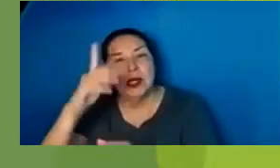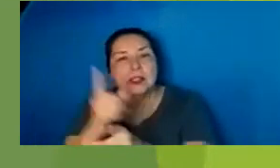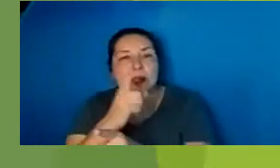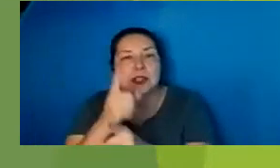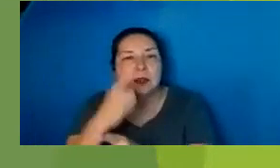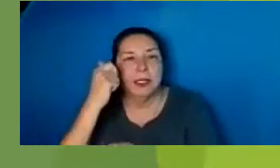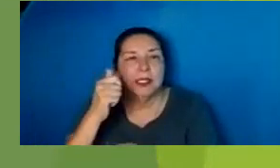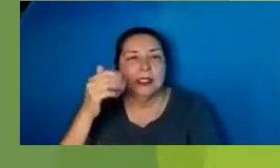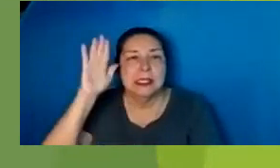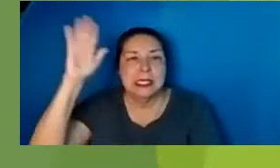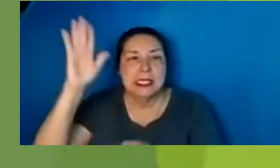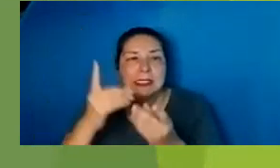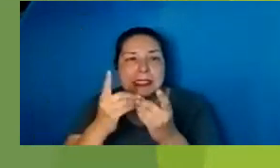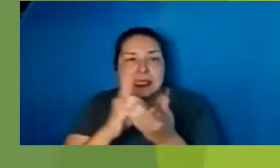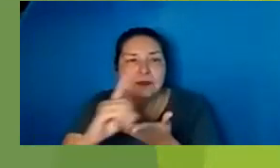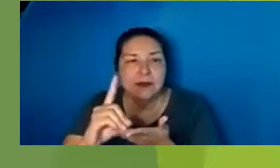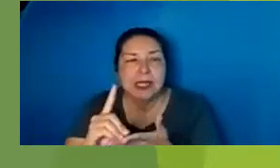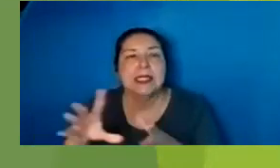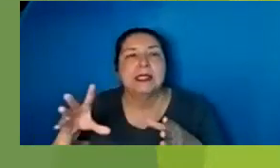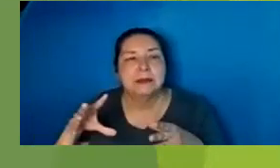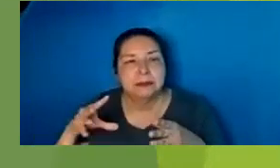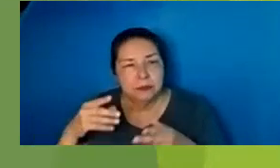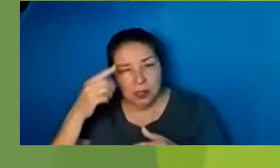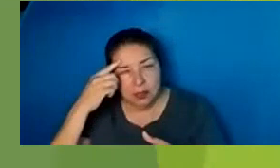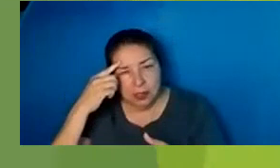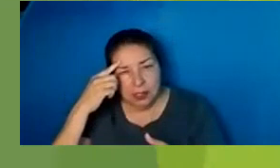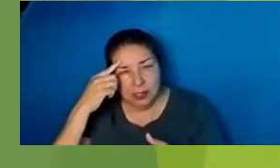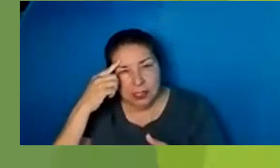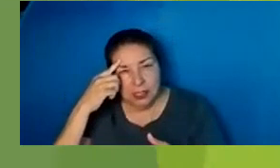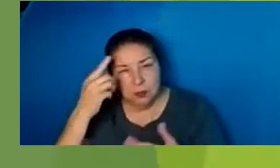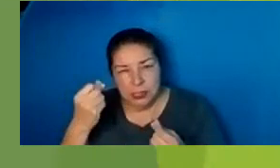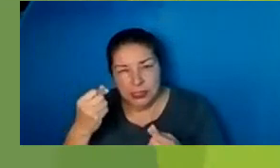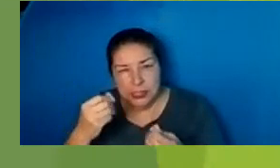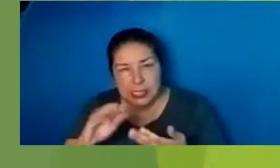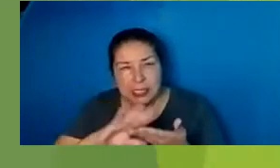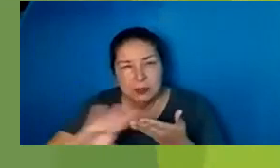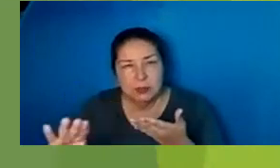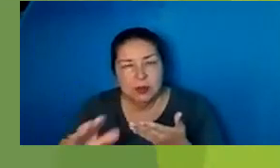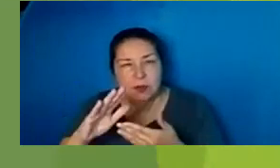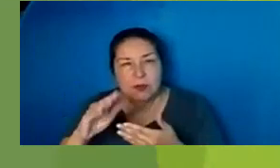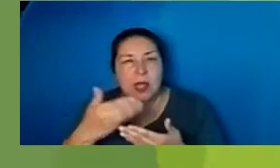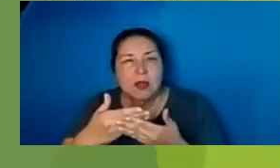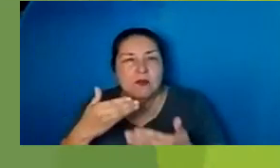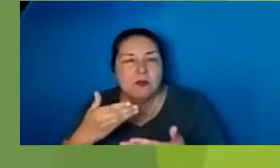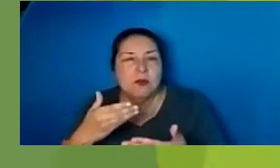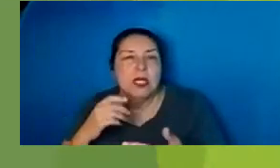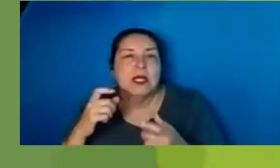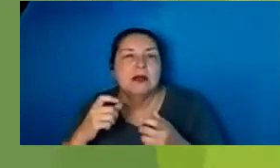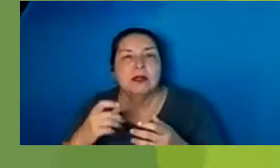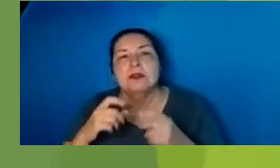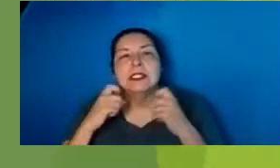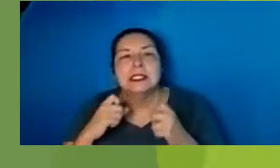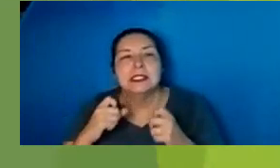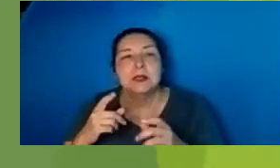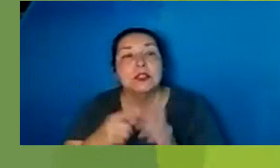because in his divine forbearance, he had passed over former sins, it was to show his righteousness at the present